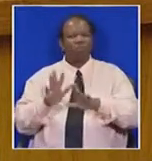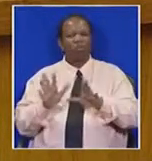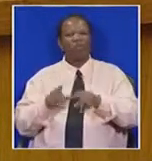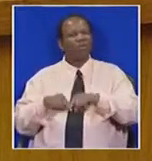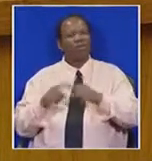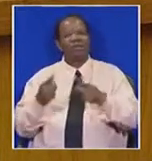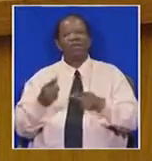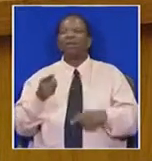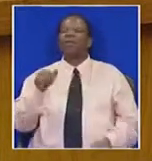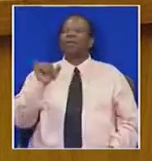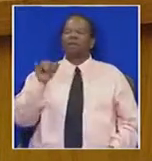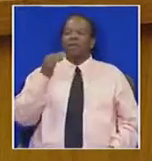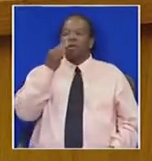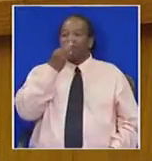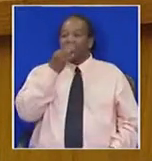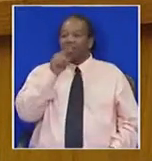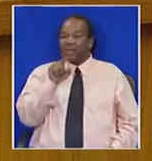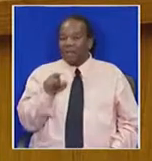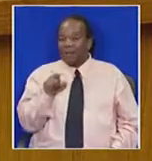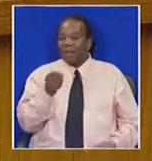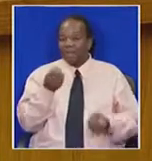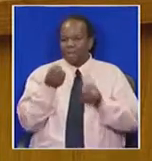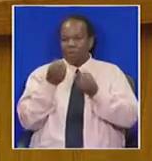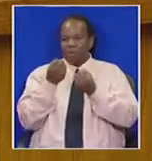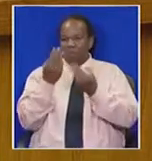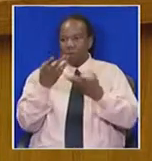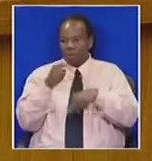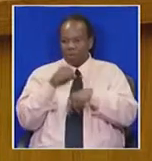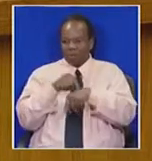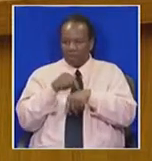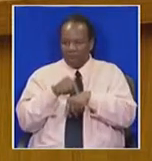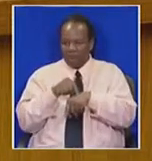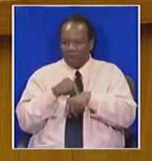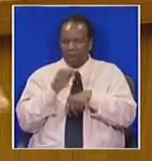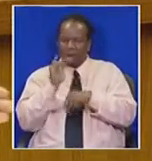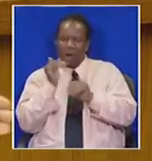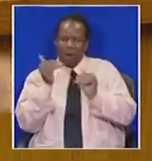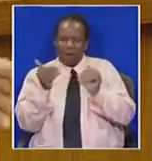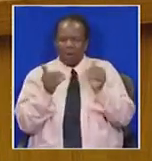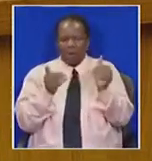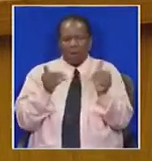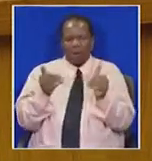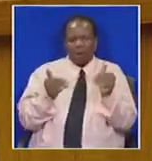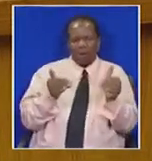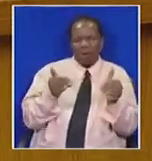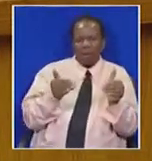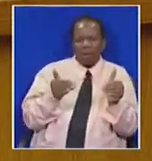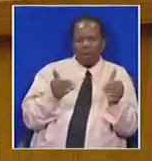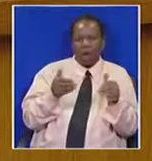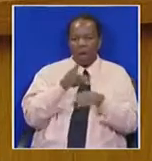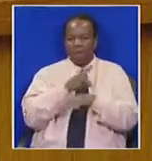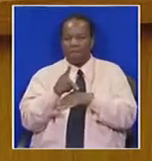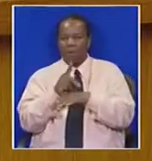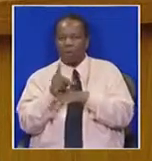It says that you are given plenty time to put mitigating factors and actions into place. The